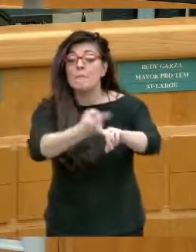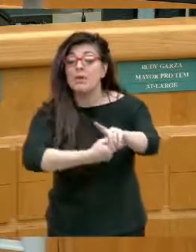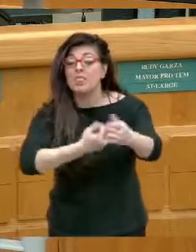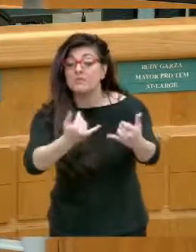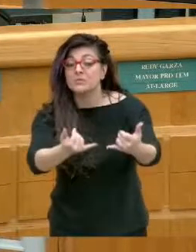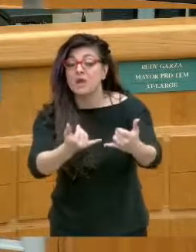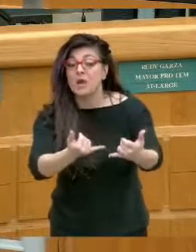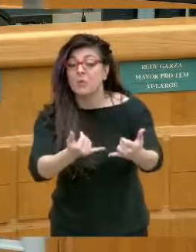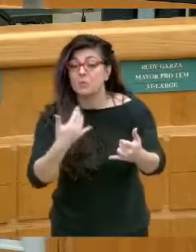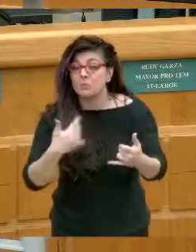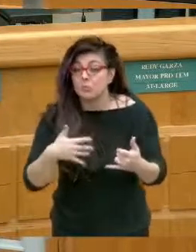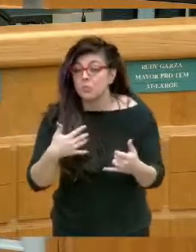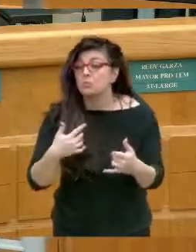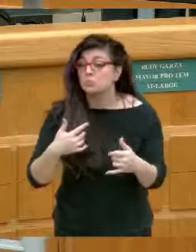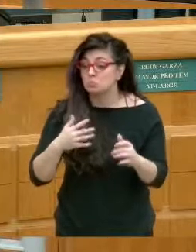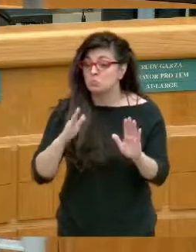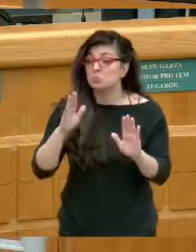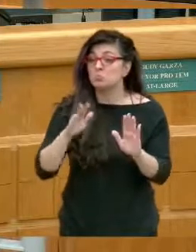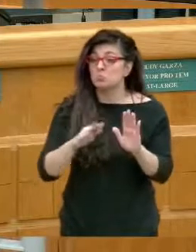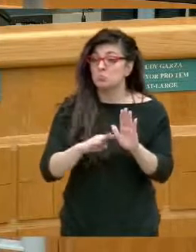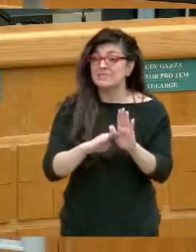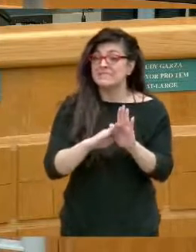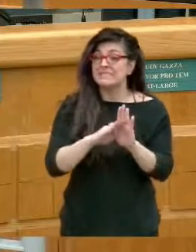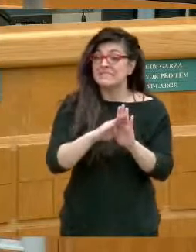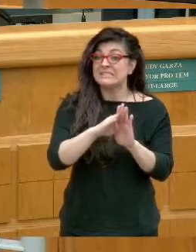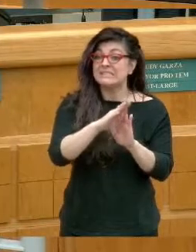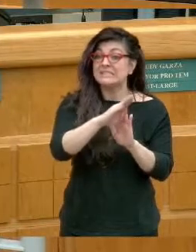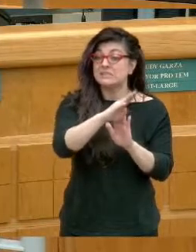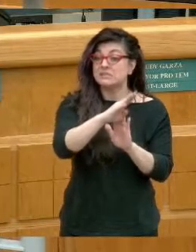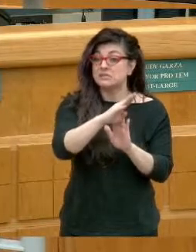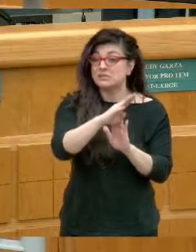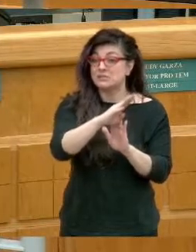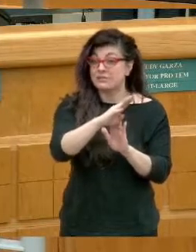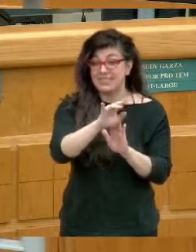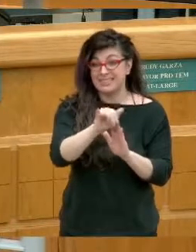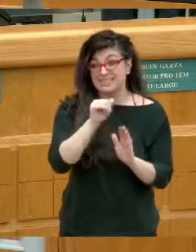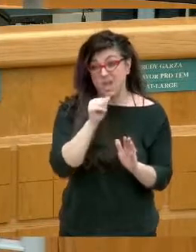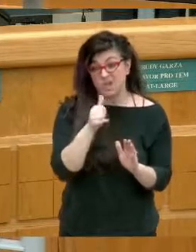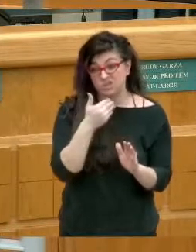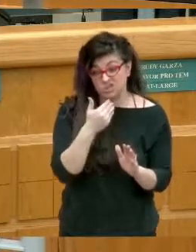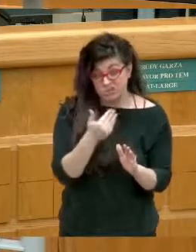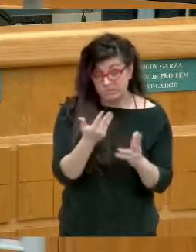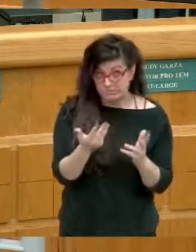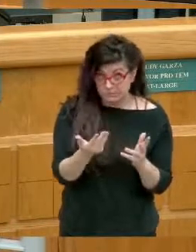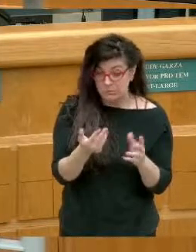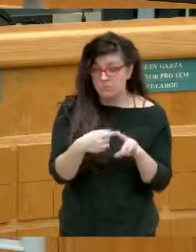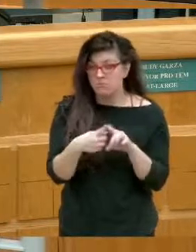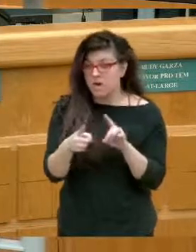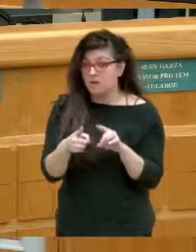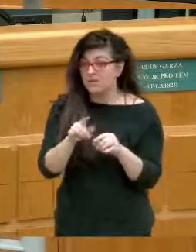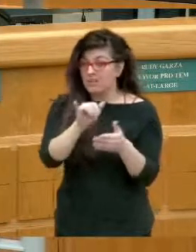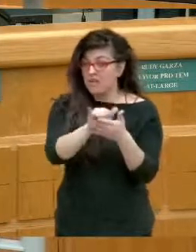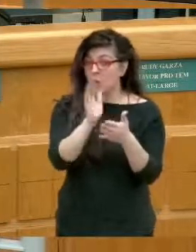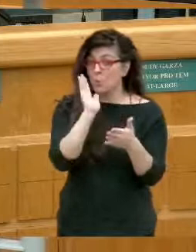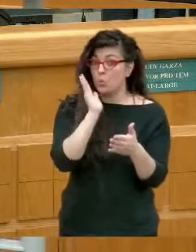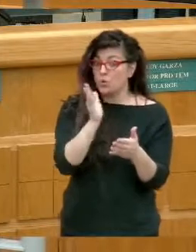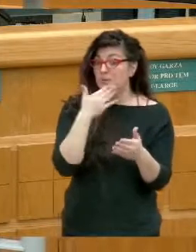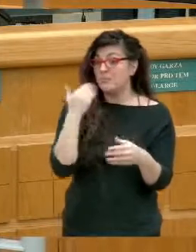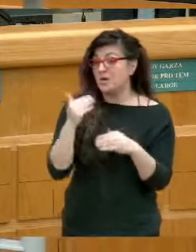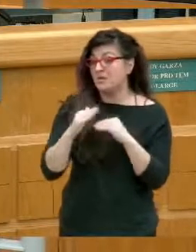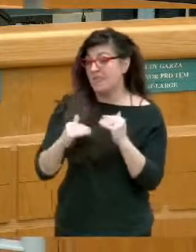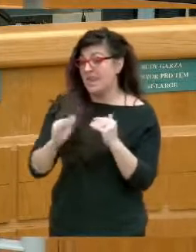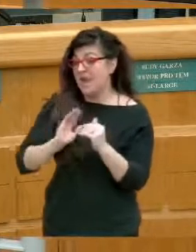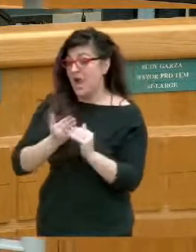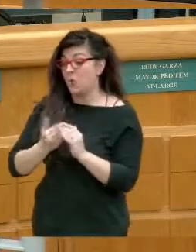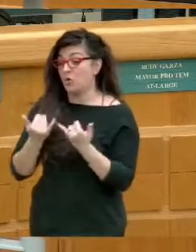we're approaching about where we were at our high point. And that's not great, but that would be a lot better than the trajectory that we're on